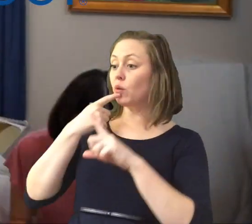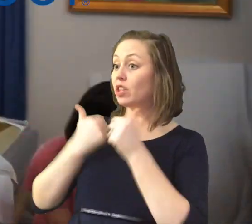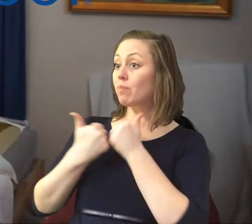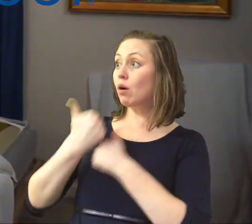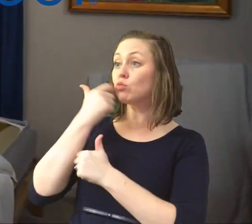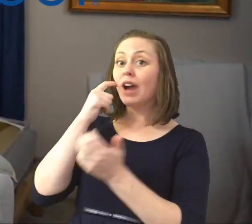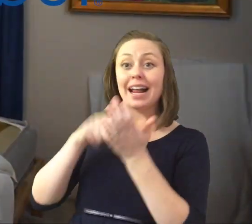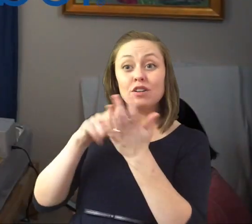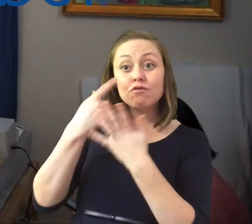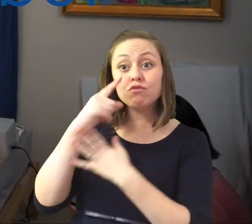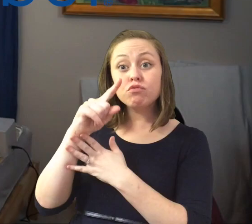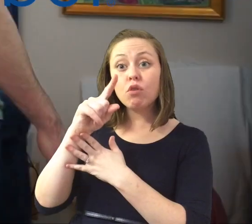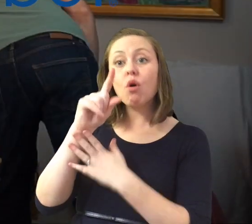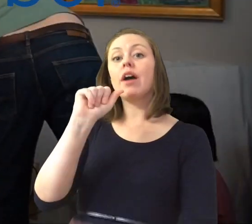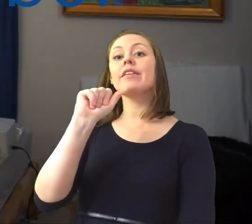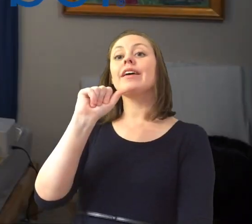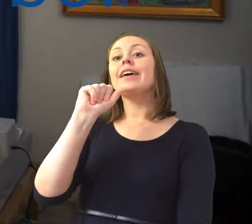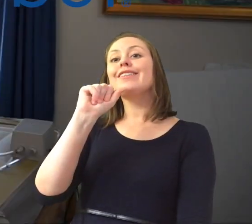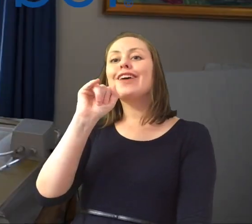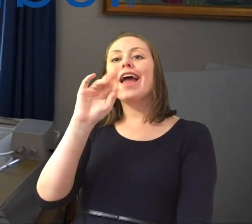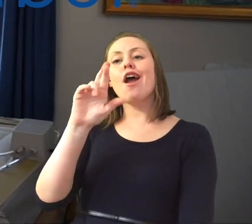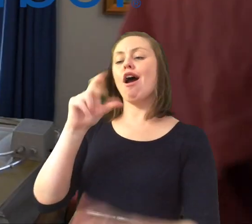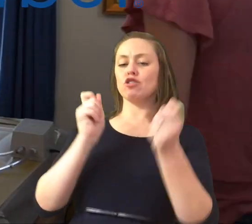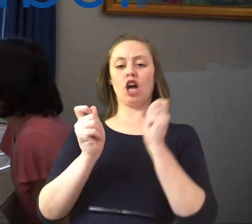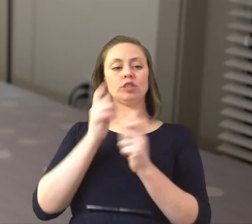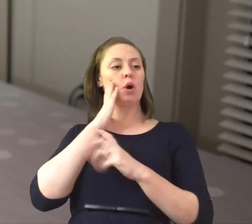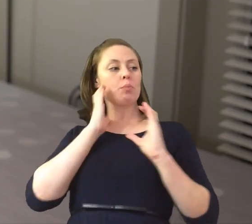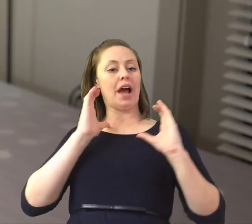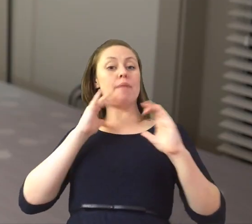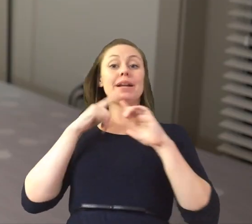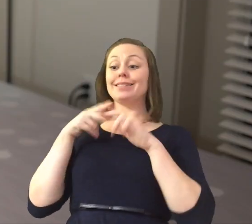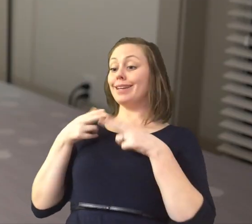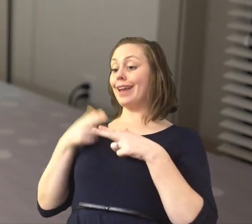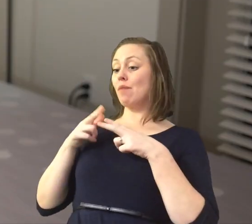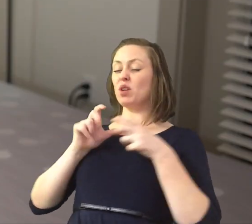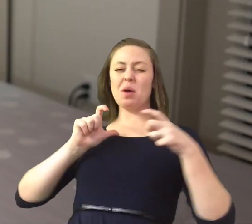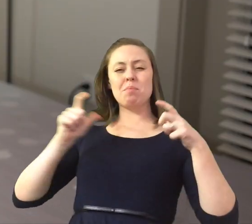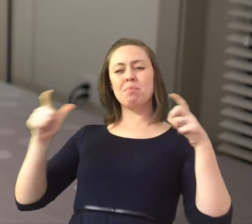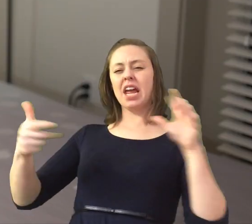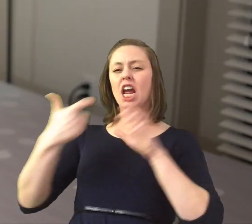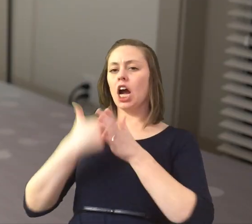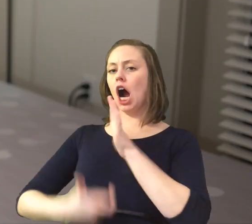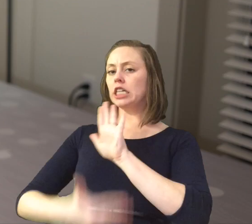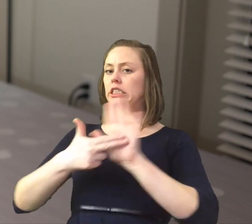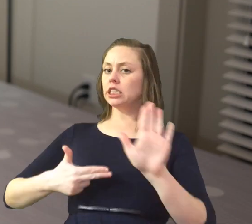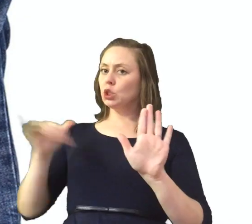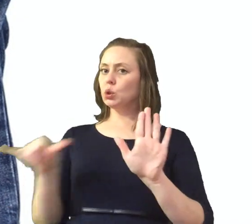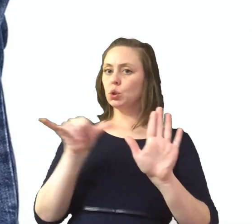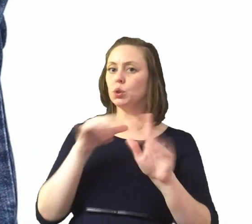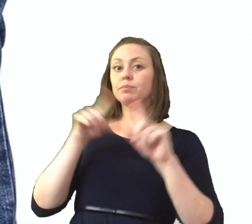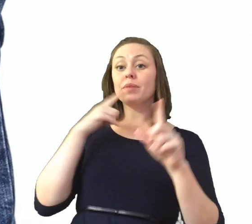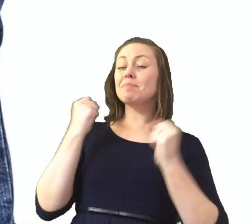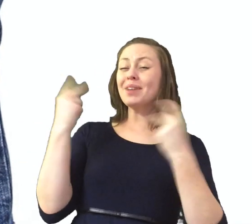certainly the most recognisable in regards to air adjustable mattresses. But it's a name that comes with a large price tag too.